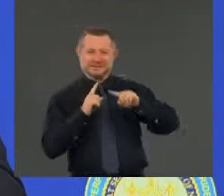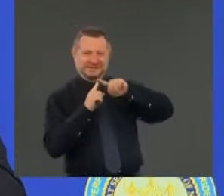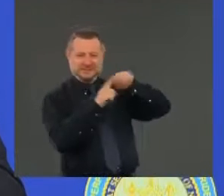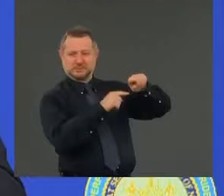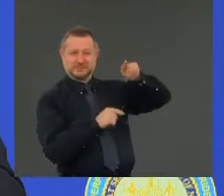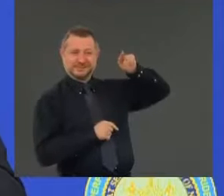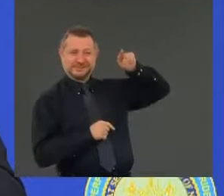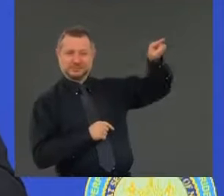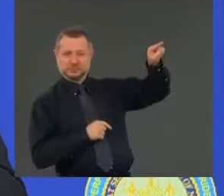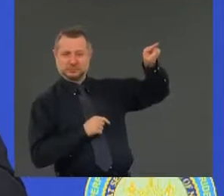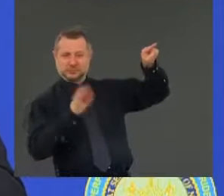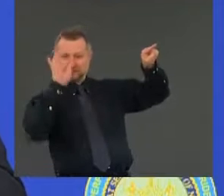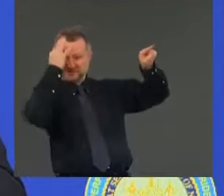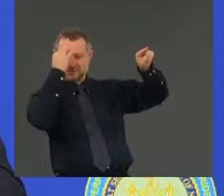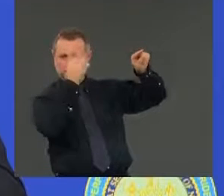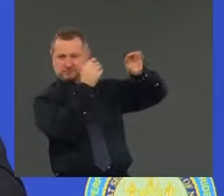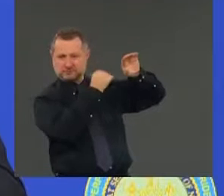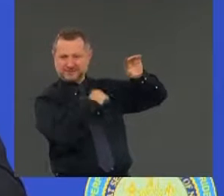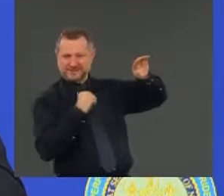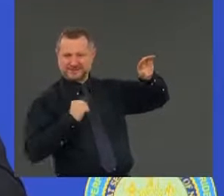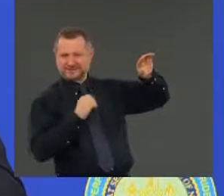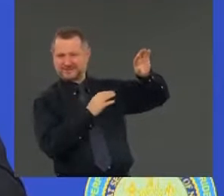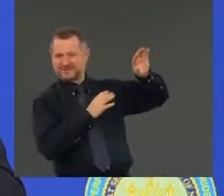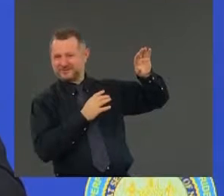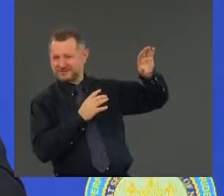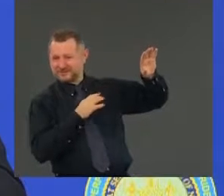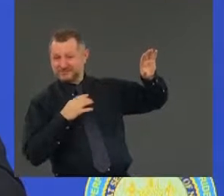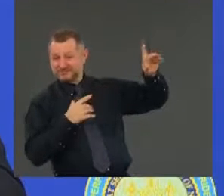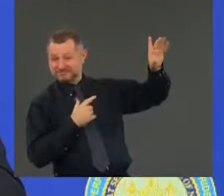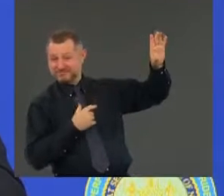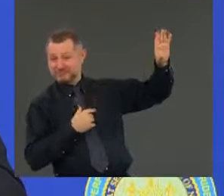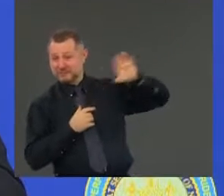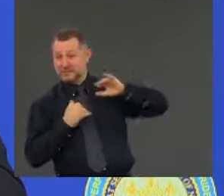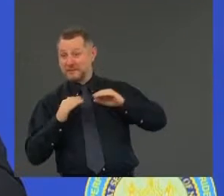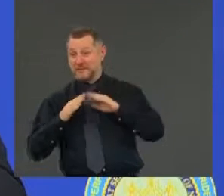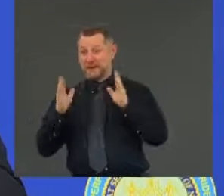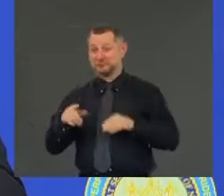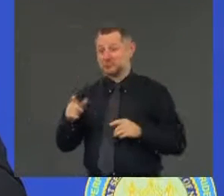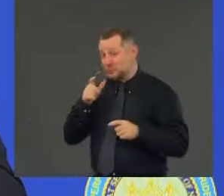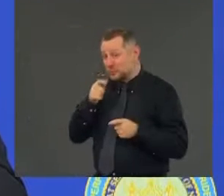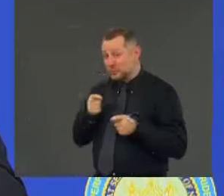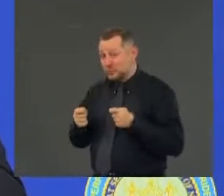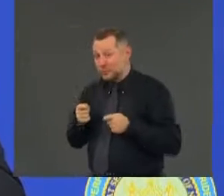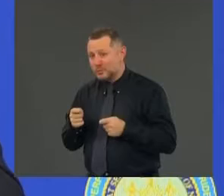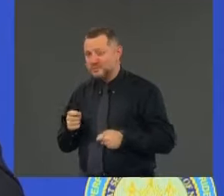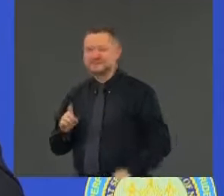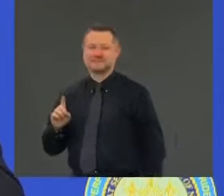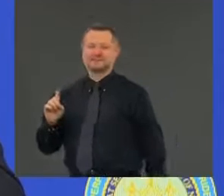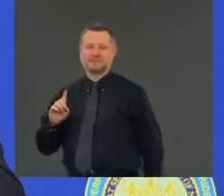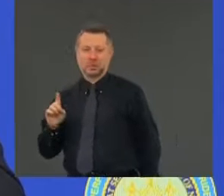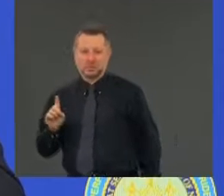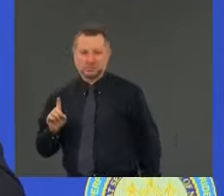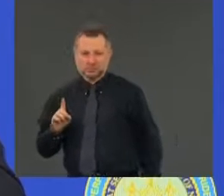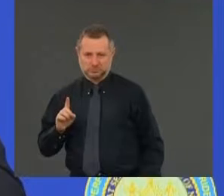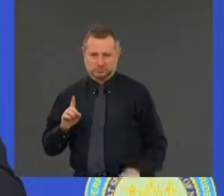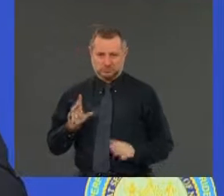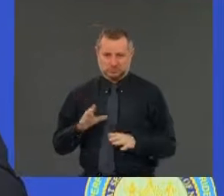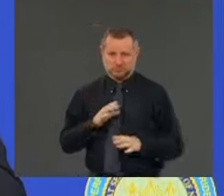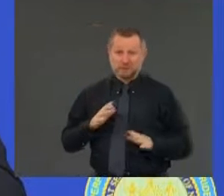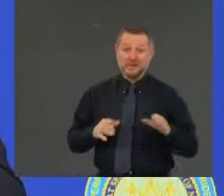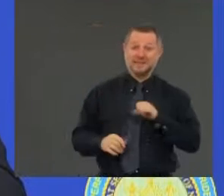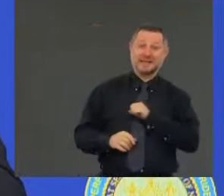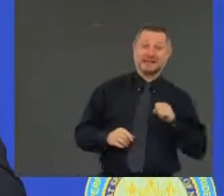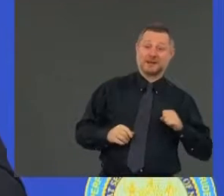do. And remember, the House is controlled by congressional Democrats. The Senate is controlled